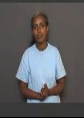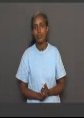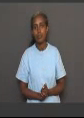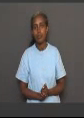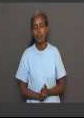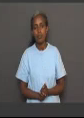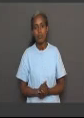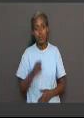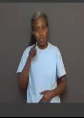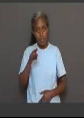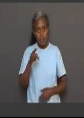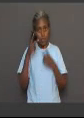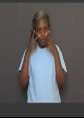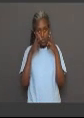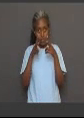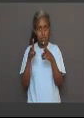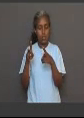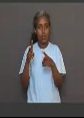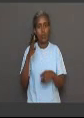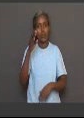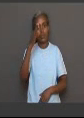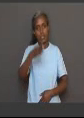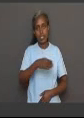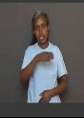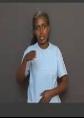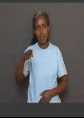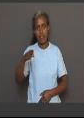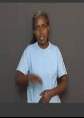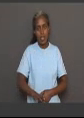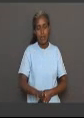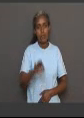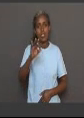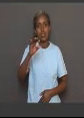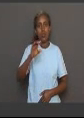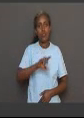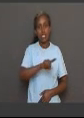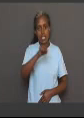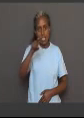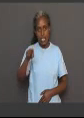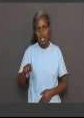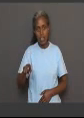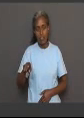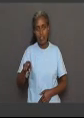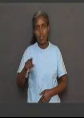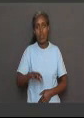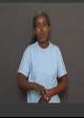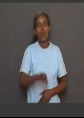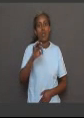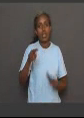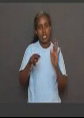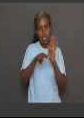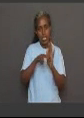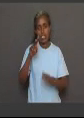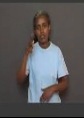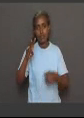You can see on the graph that the peaks of the curve occur at negative pi